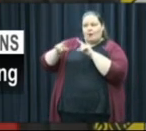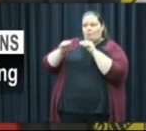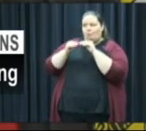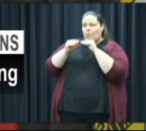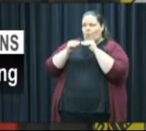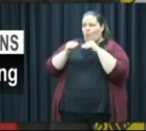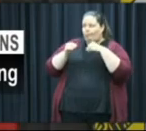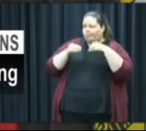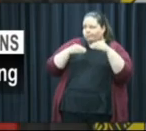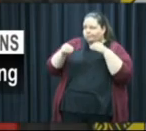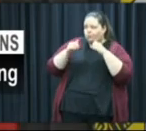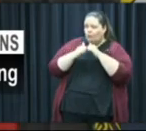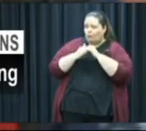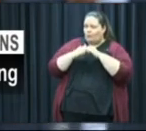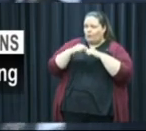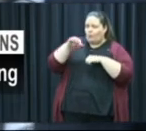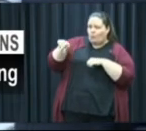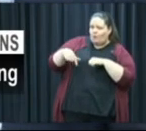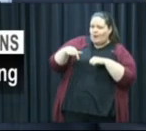border?